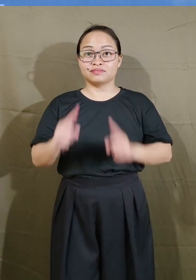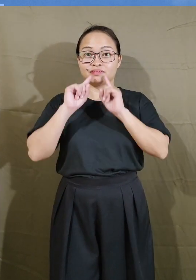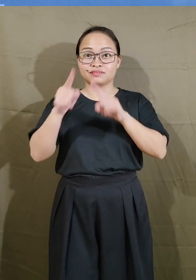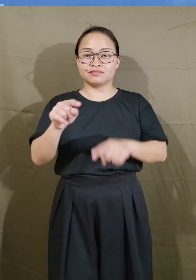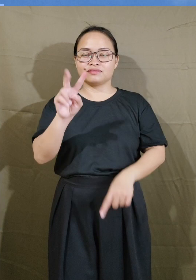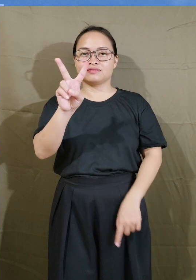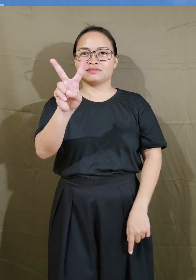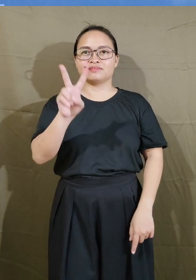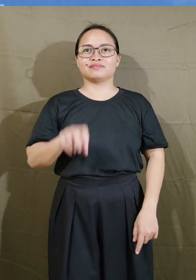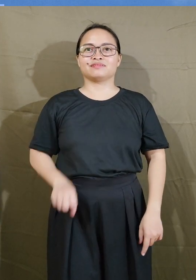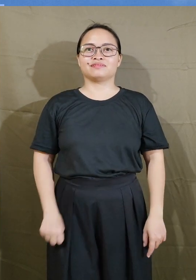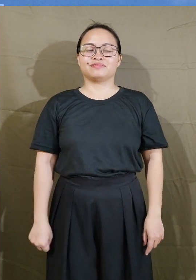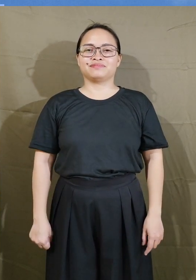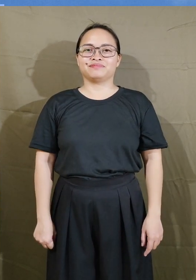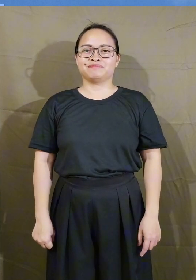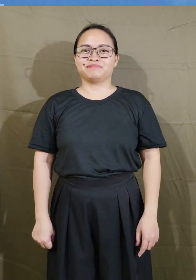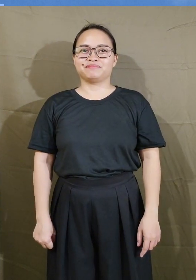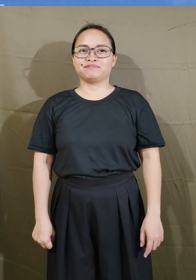We get 2.